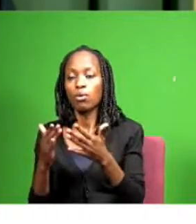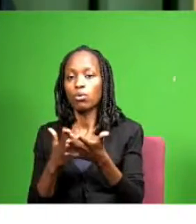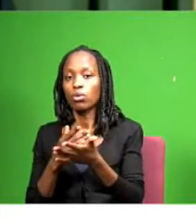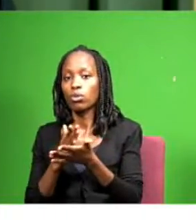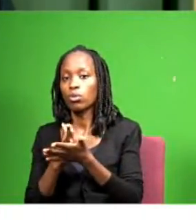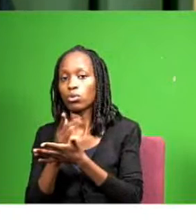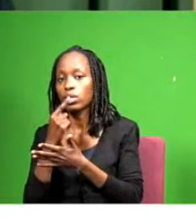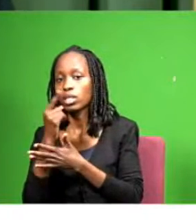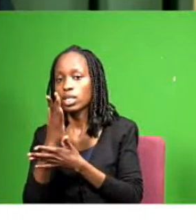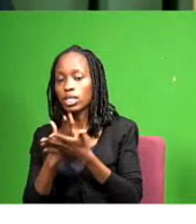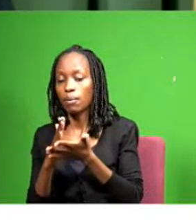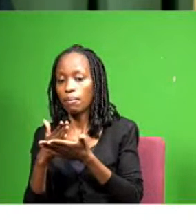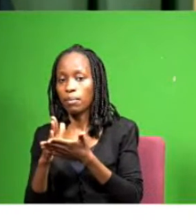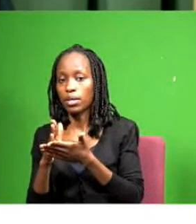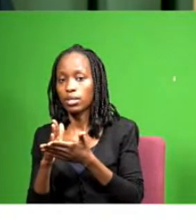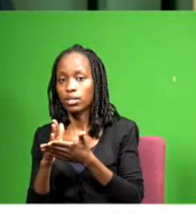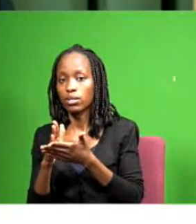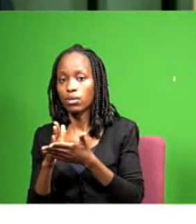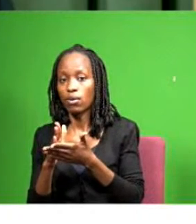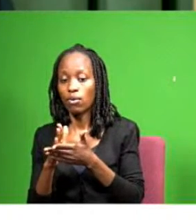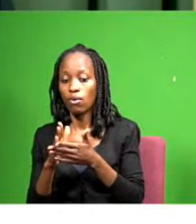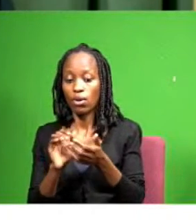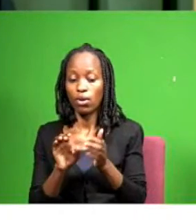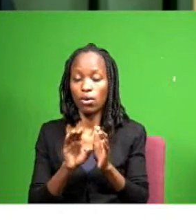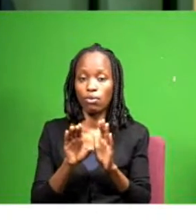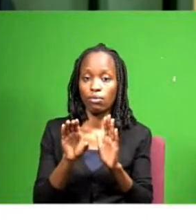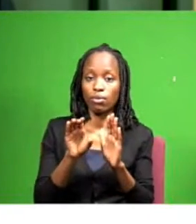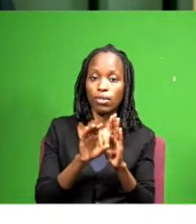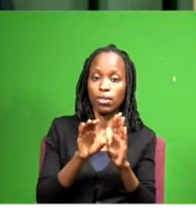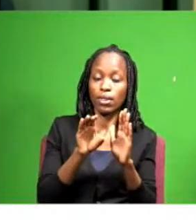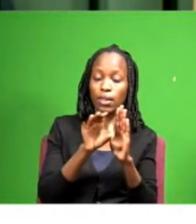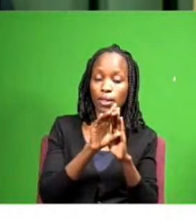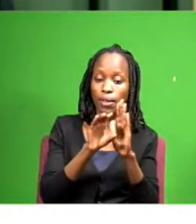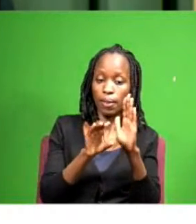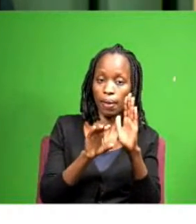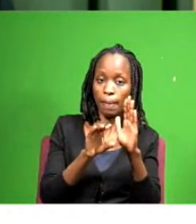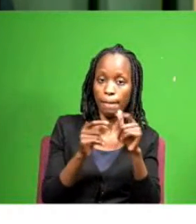some aspects of the impugned amendment bill. This